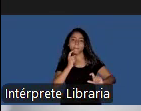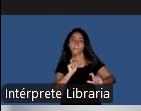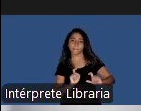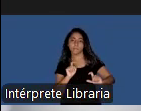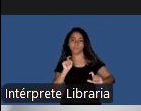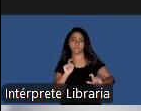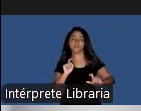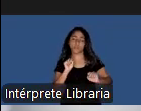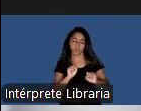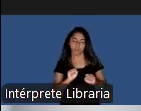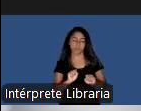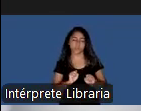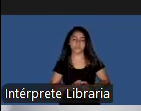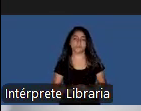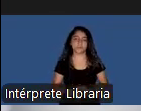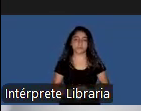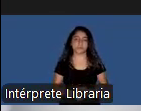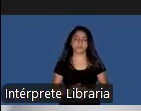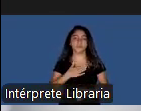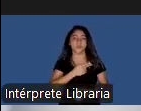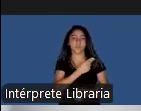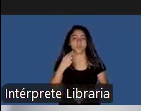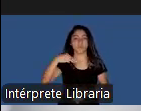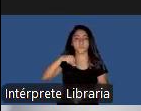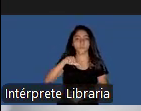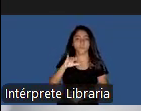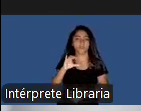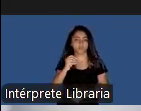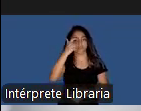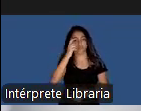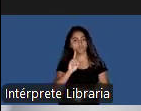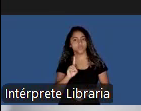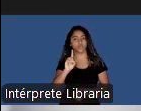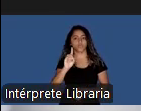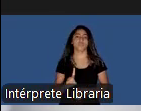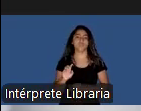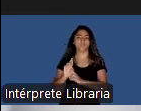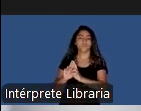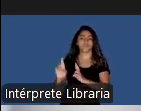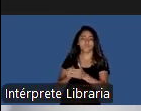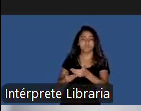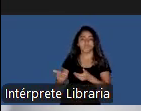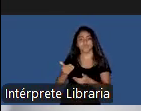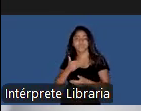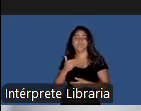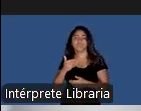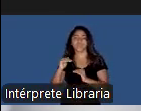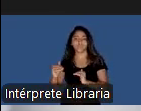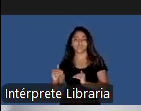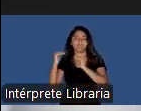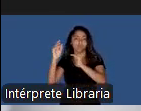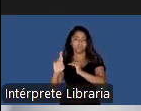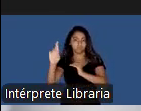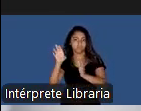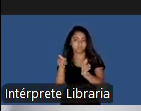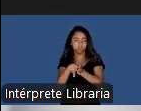the interpretation button at the bottom of your screen. I'm Marcio Pena. I'm Director of Investor Relations and Corporate